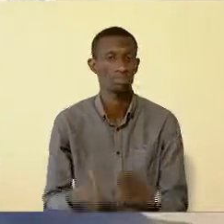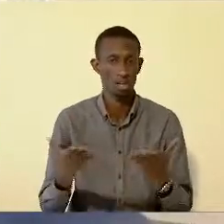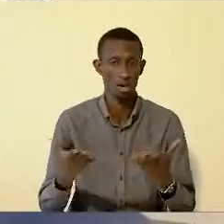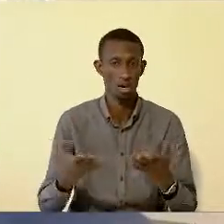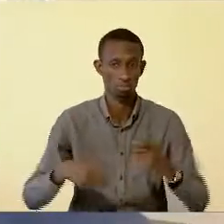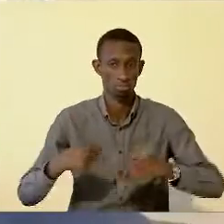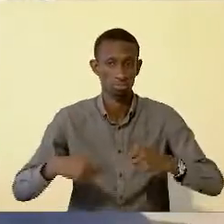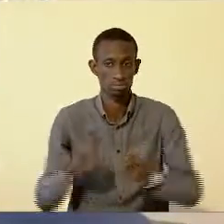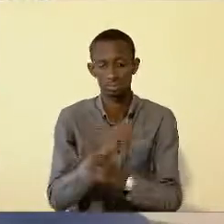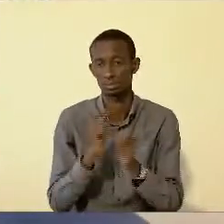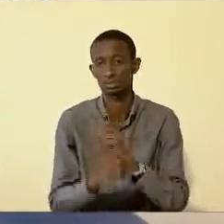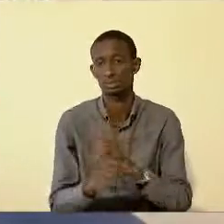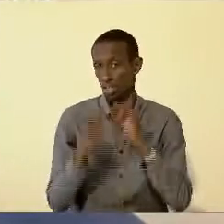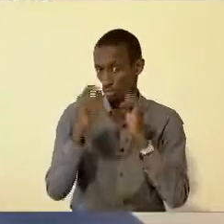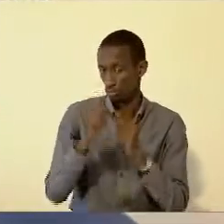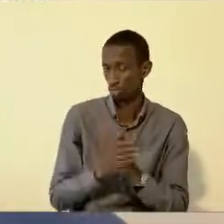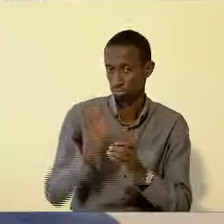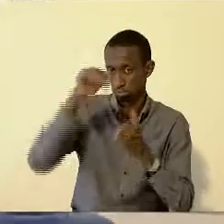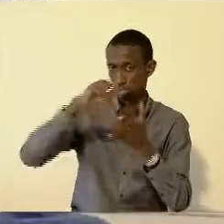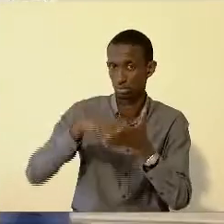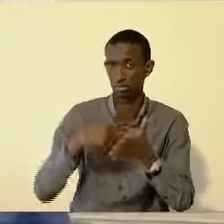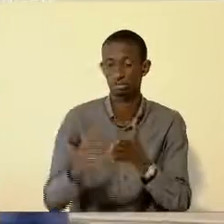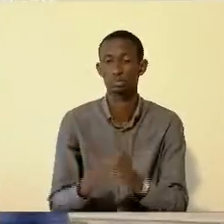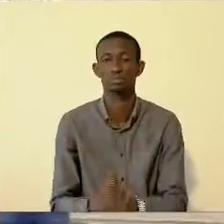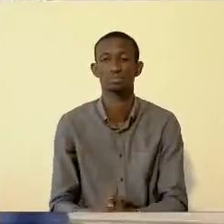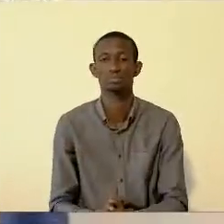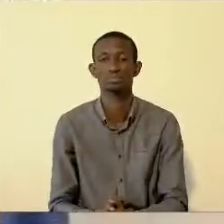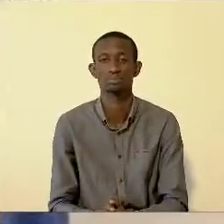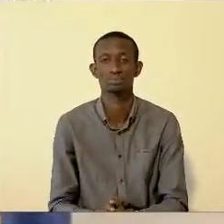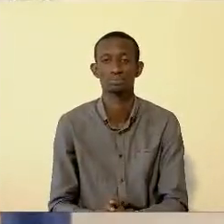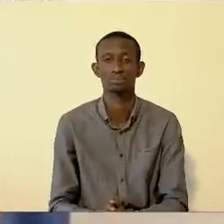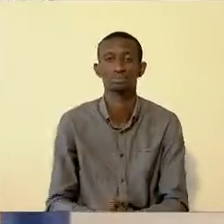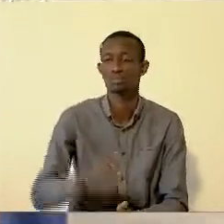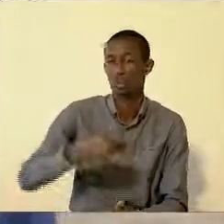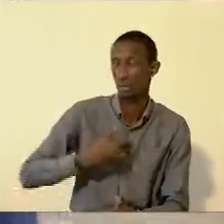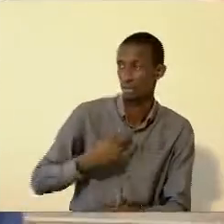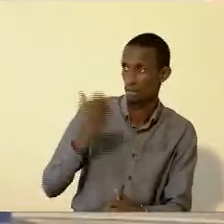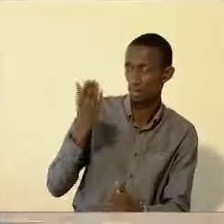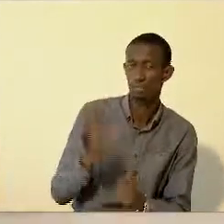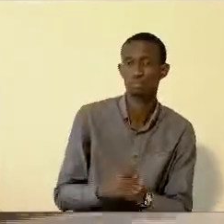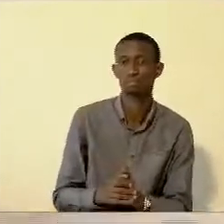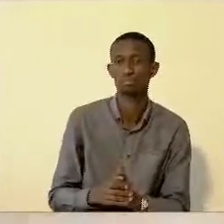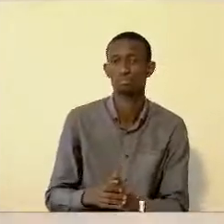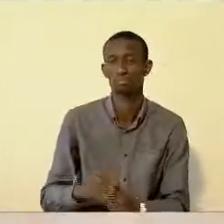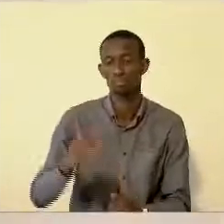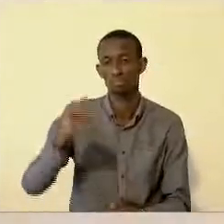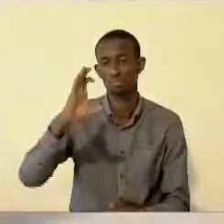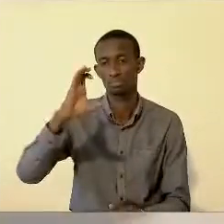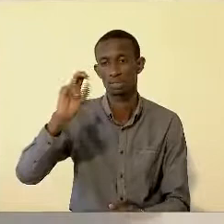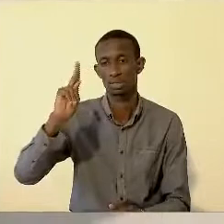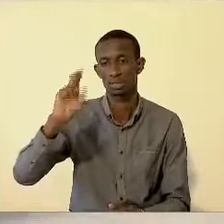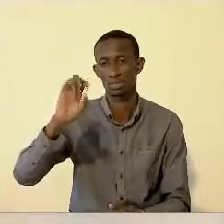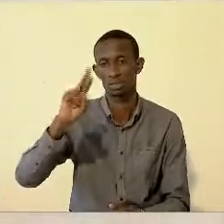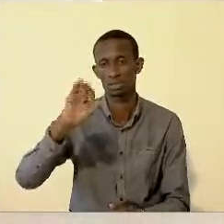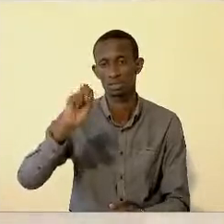reactivity changes when we move down the group. We have some calcium and magnesium.